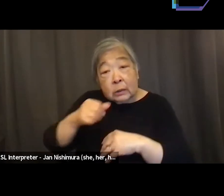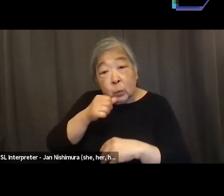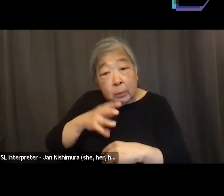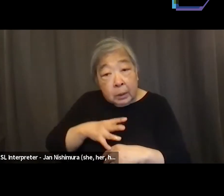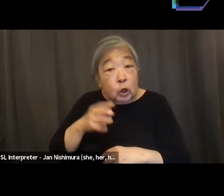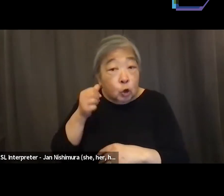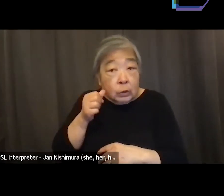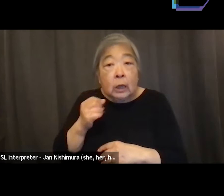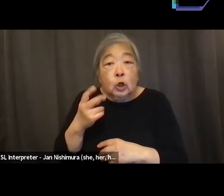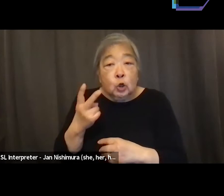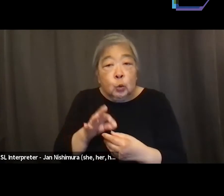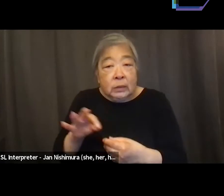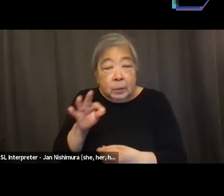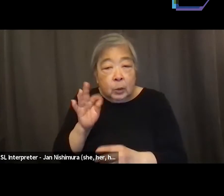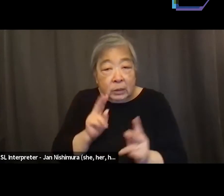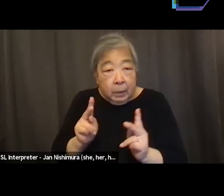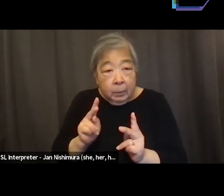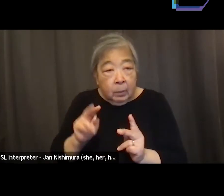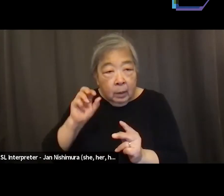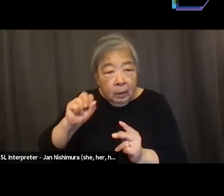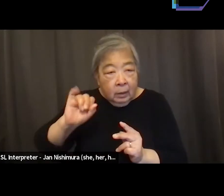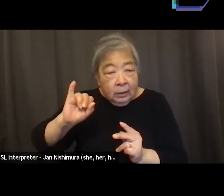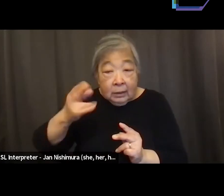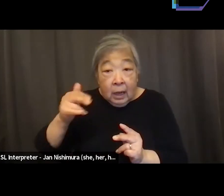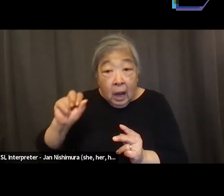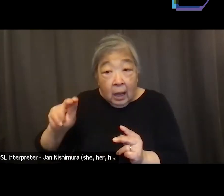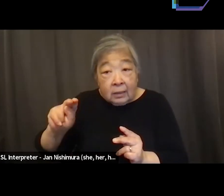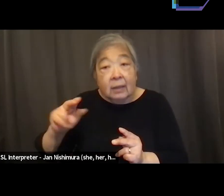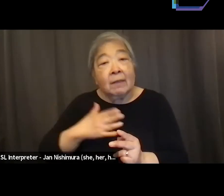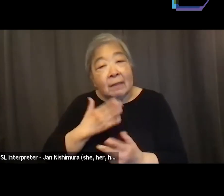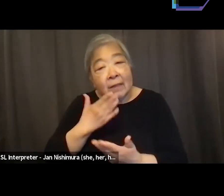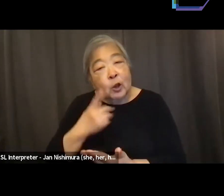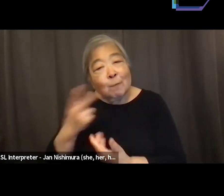people. Thank you, Siihasin, for joining us. Take it away.